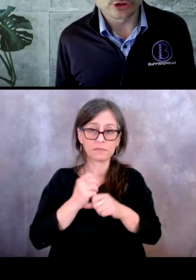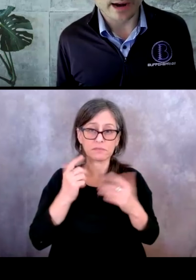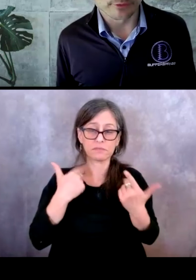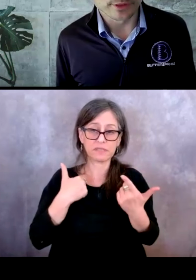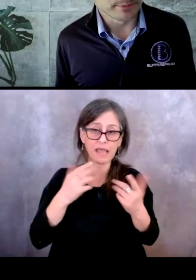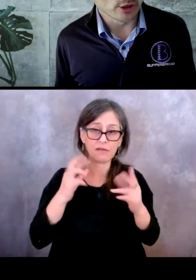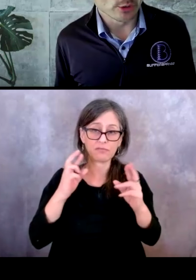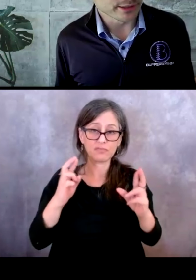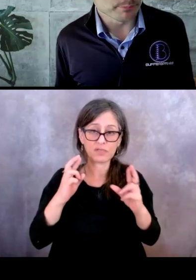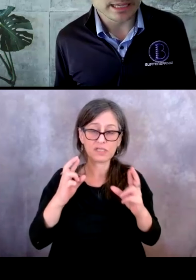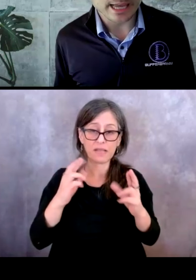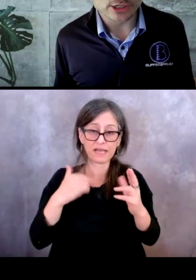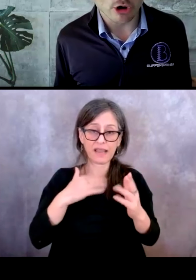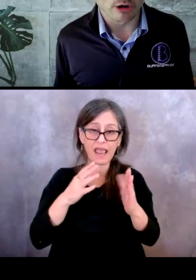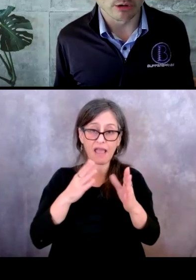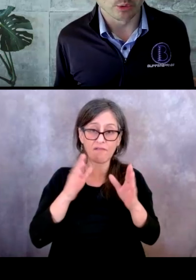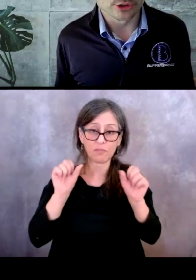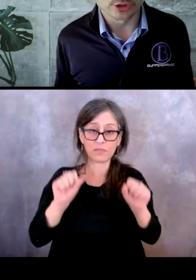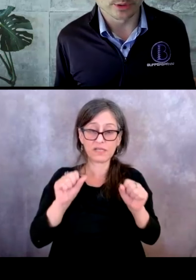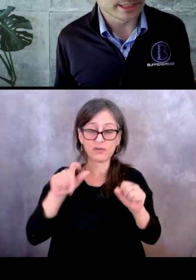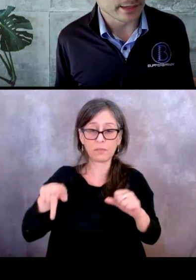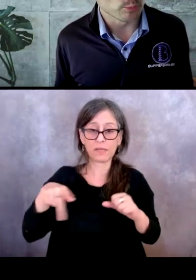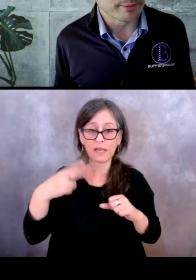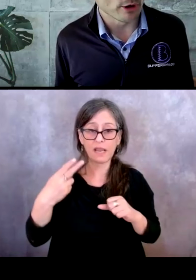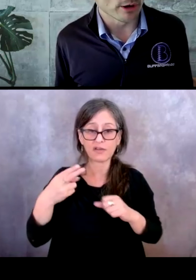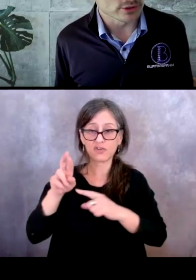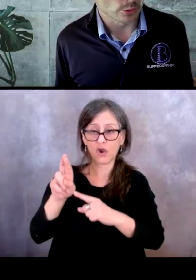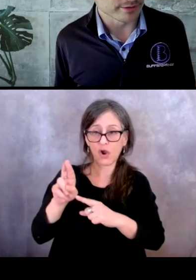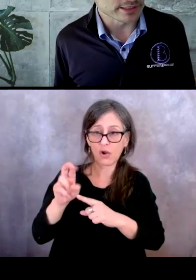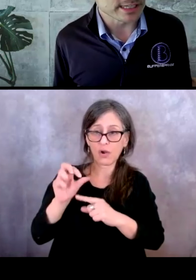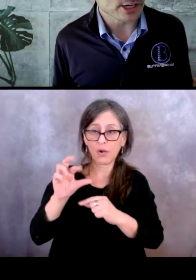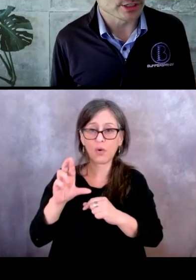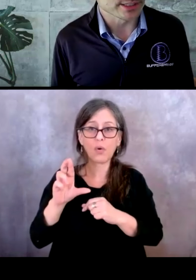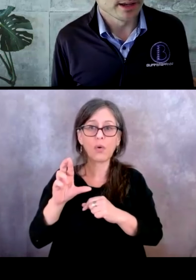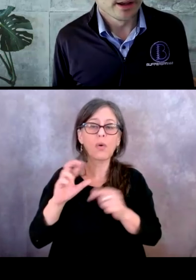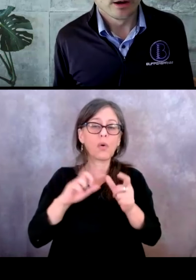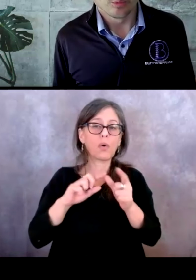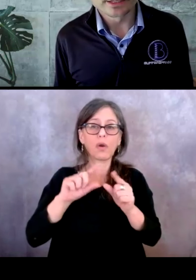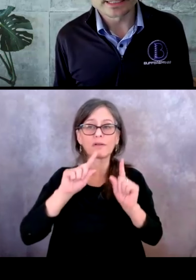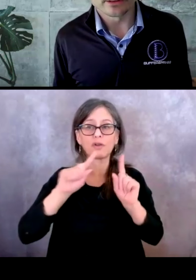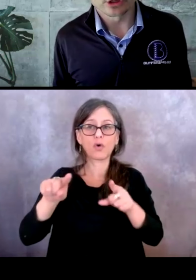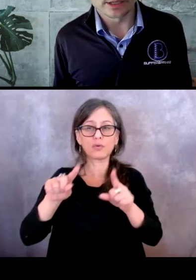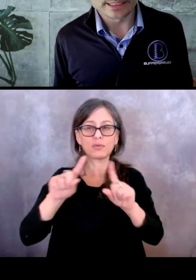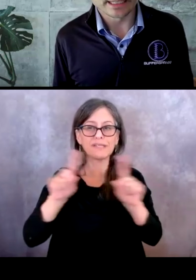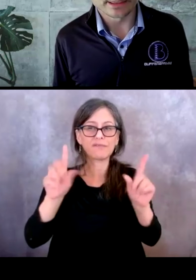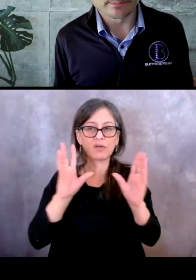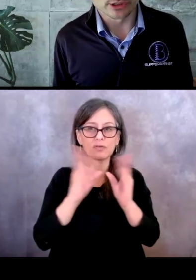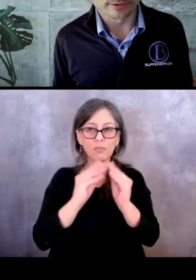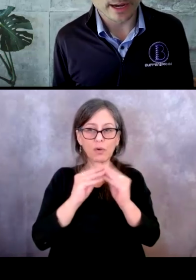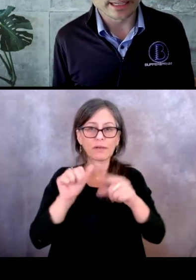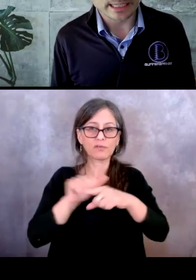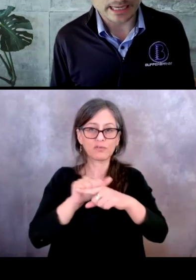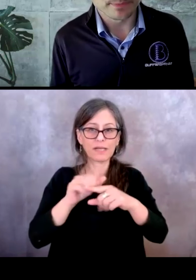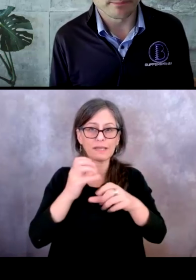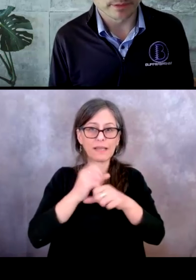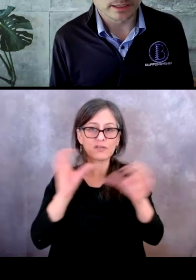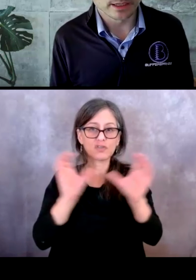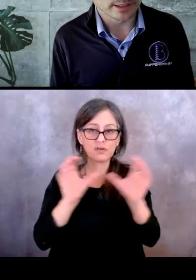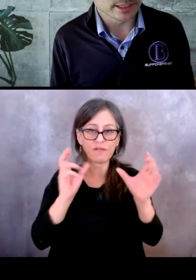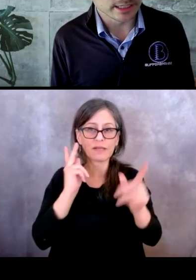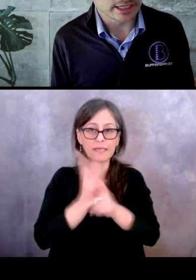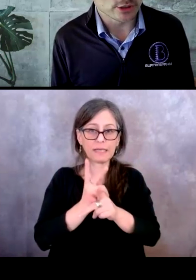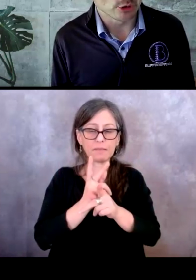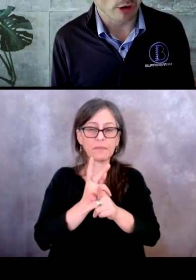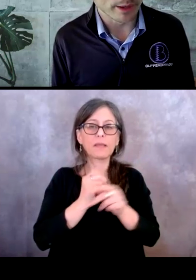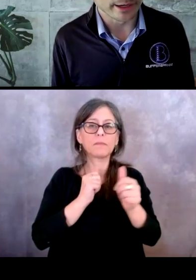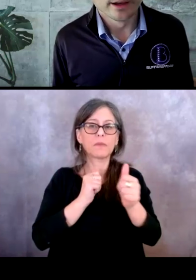learning track for them to go get their PHR or to attend webinars or different sessions? What does that look like to get them certified, to keep them